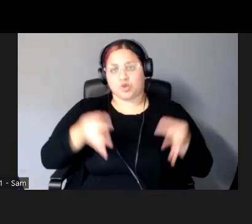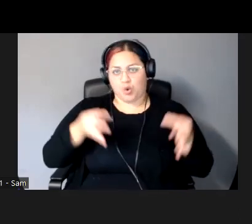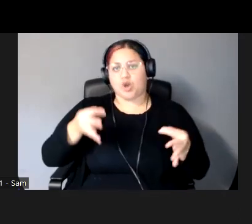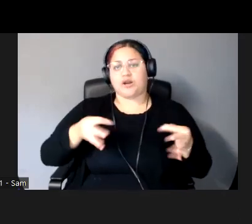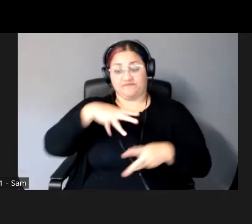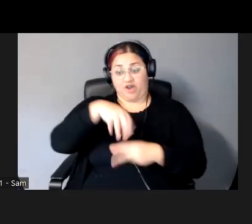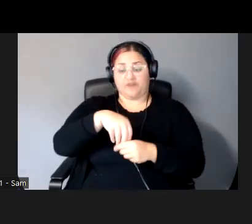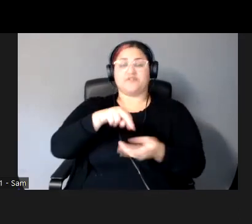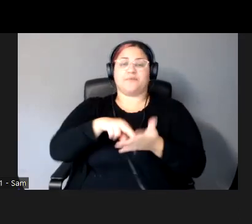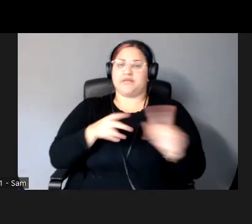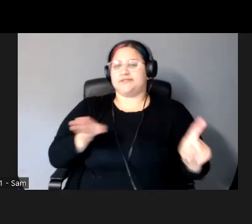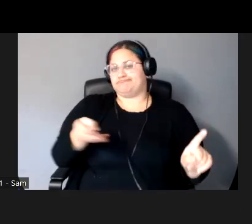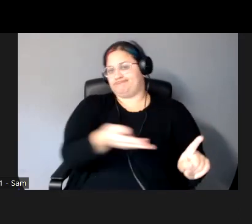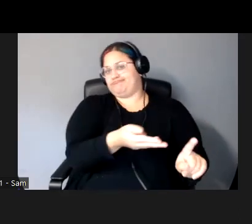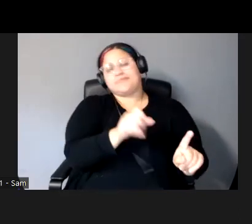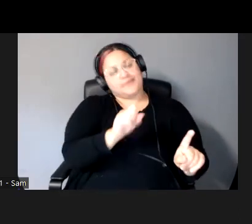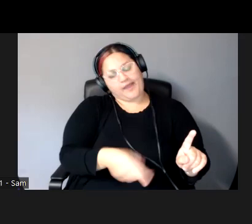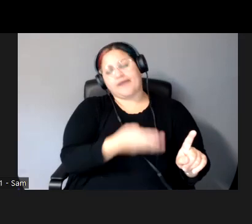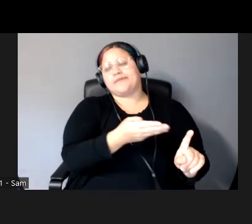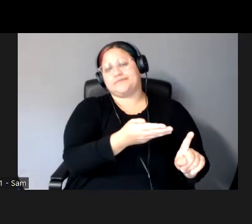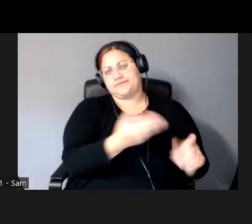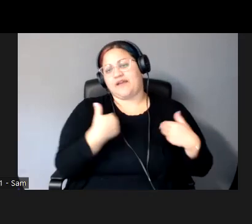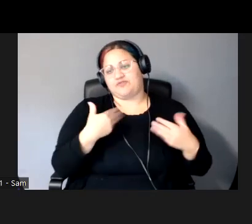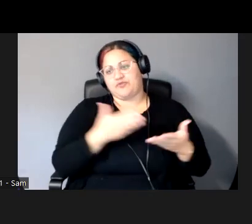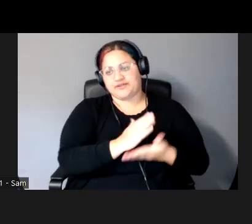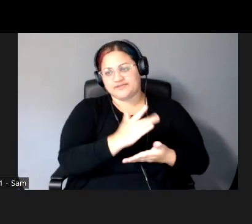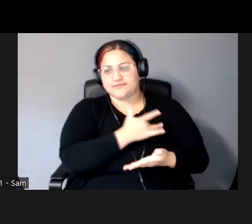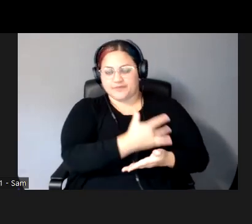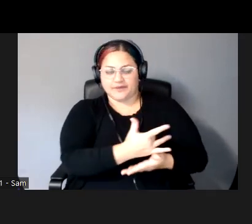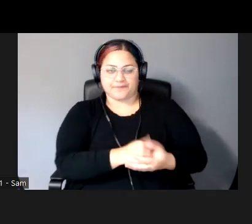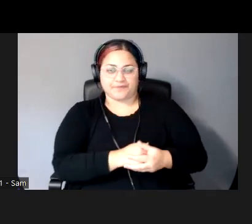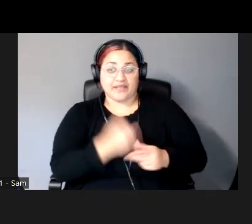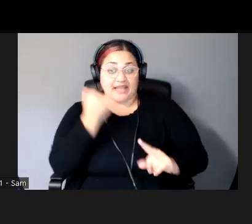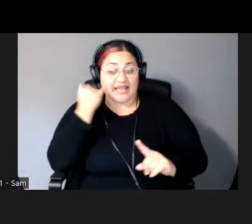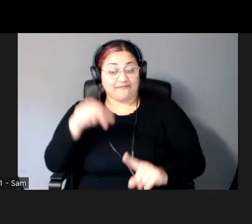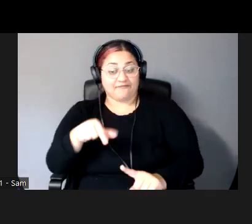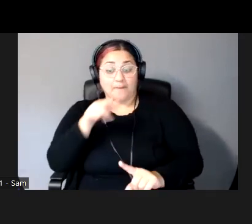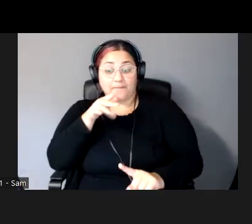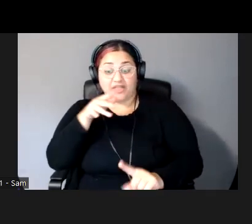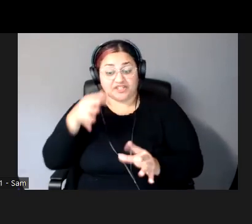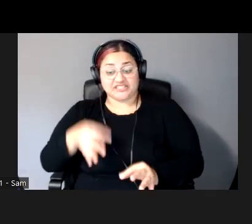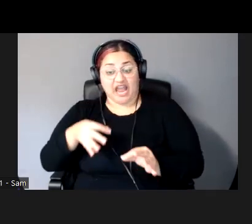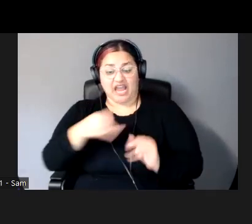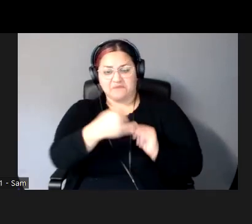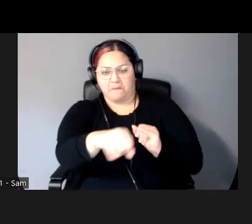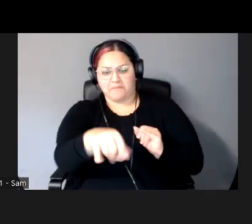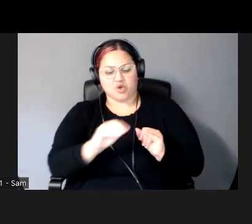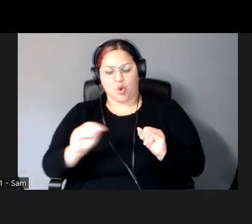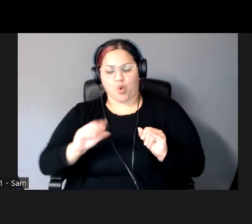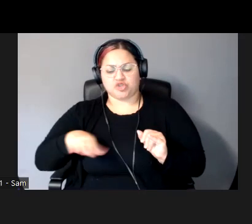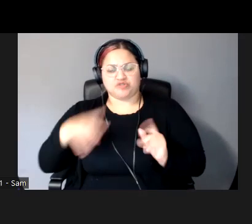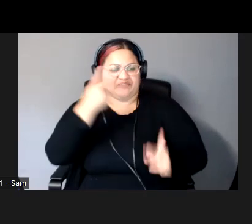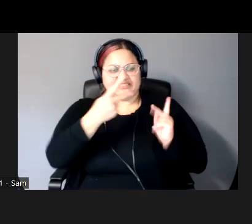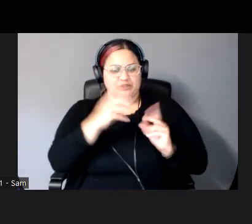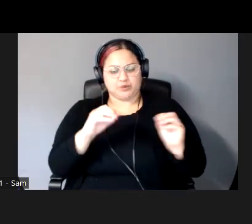that typically each parent makes decisions that are best for the children when the children are in their